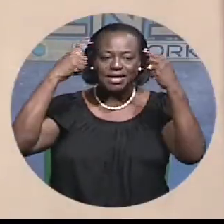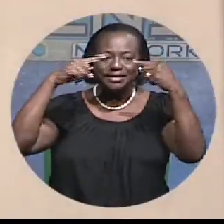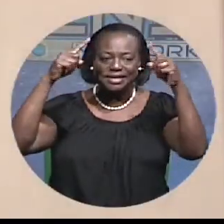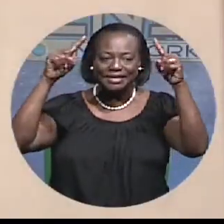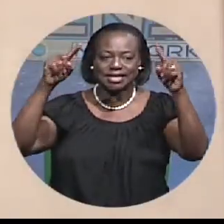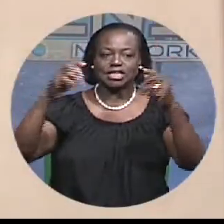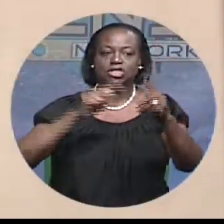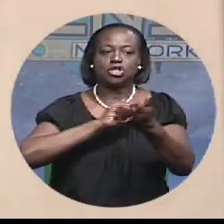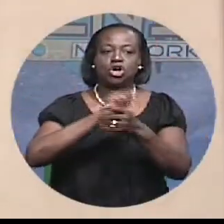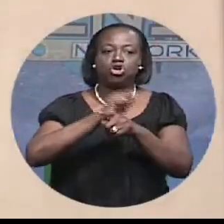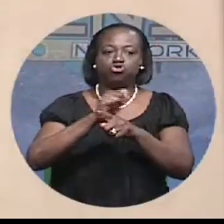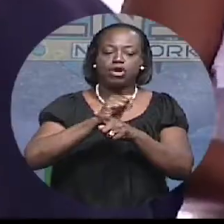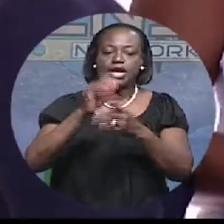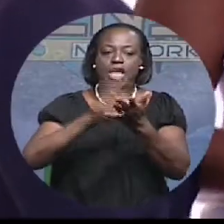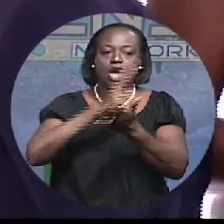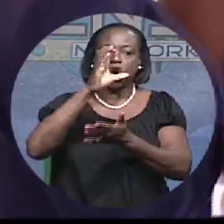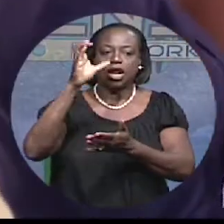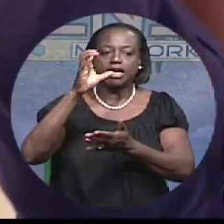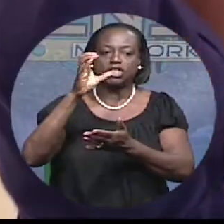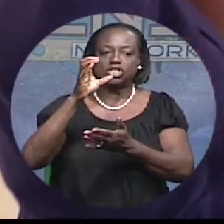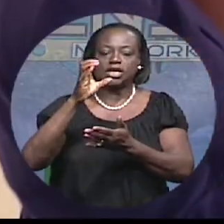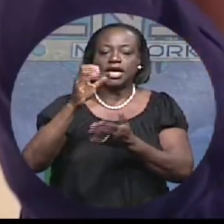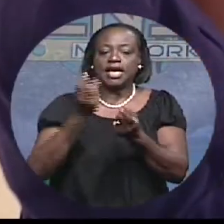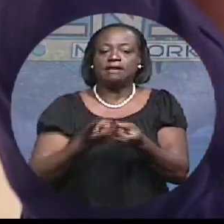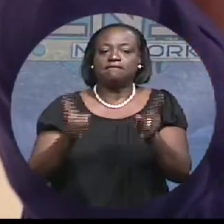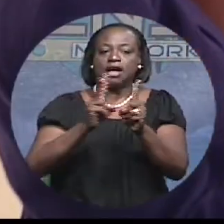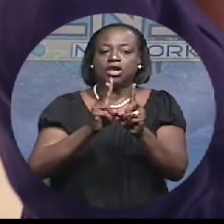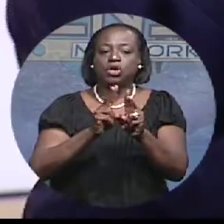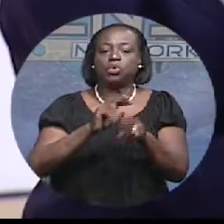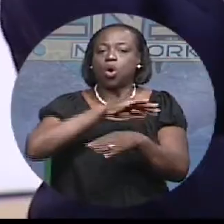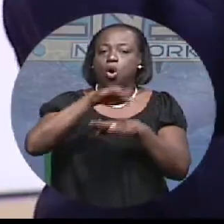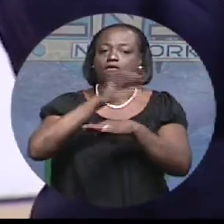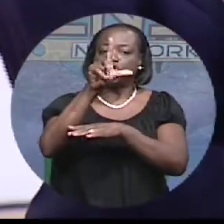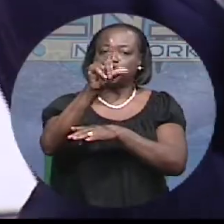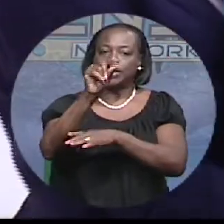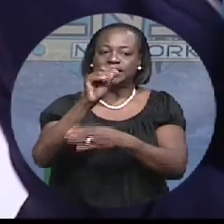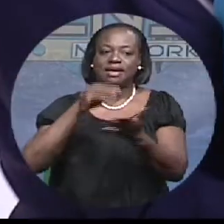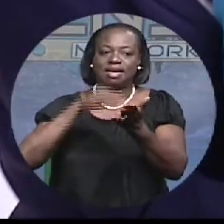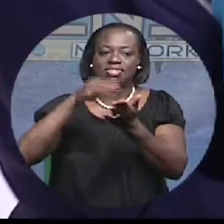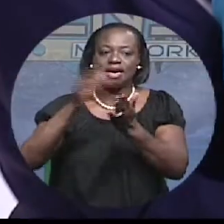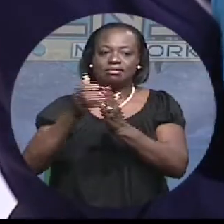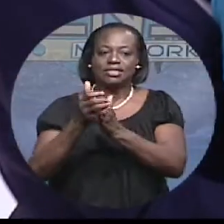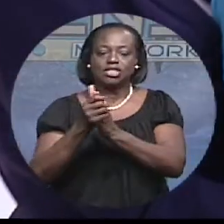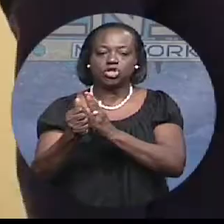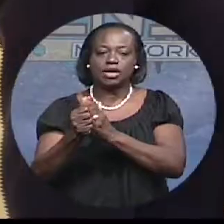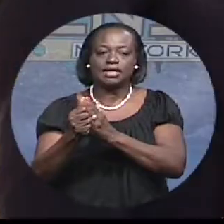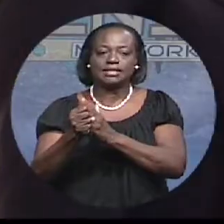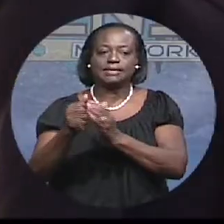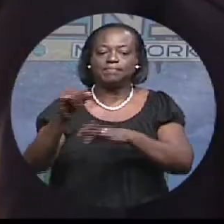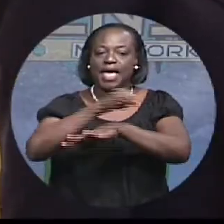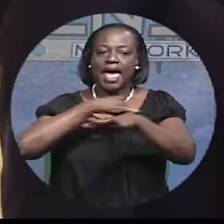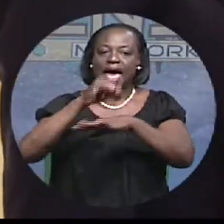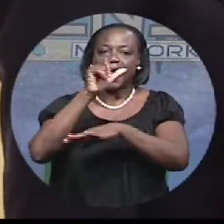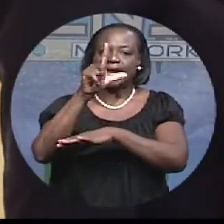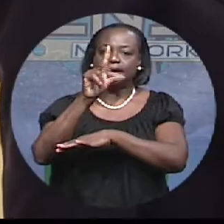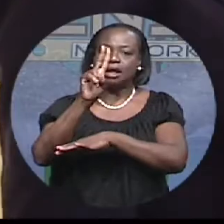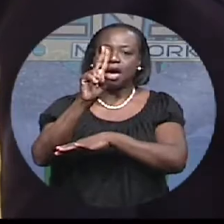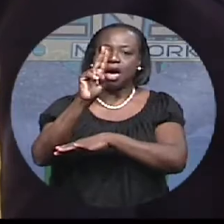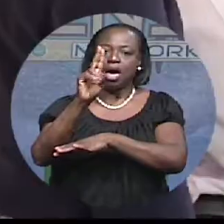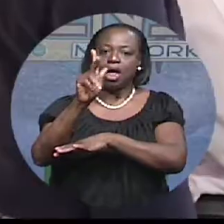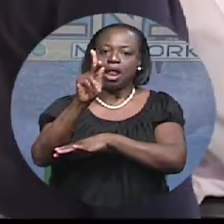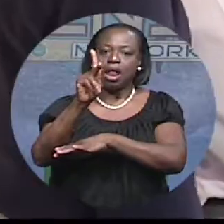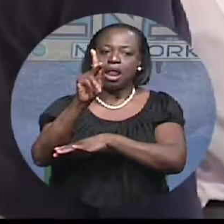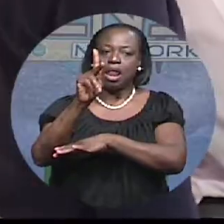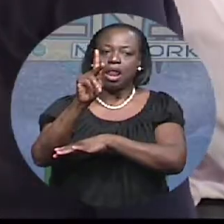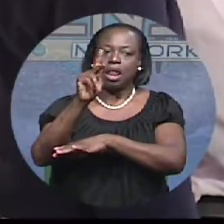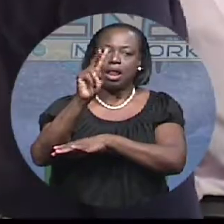which value over $200,000, were donated by Island Luck Web Cafe. Island Luck representative Edwina Auden told